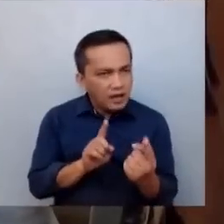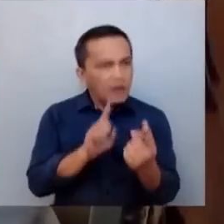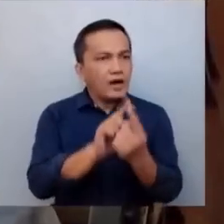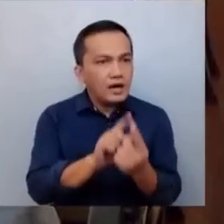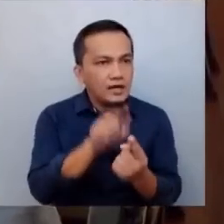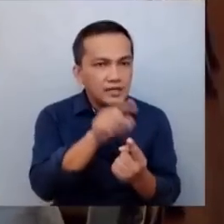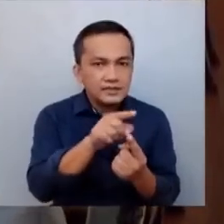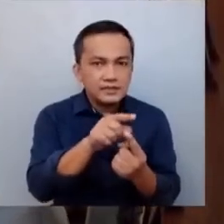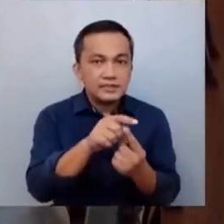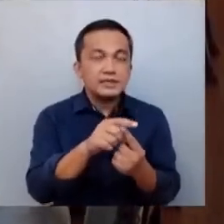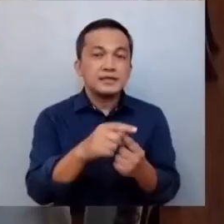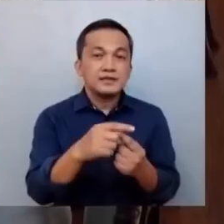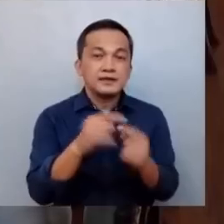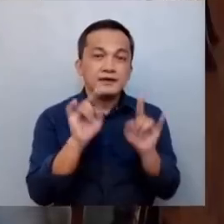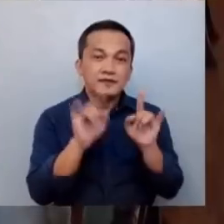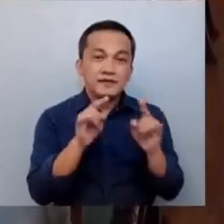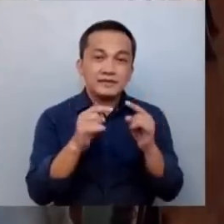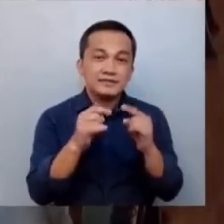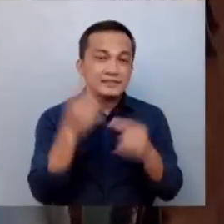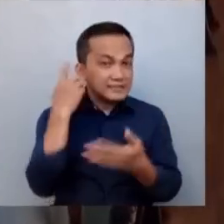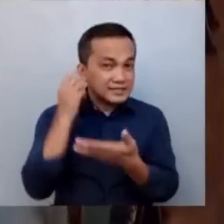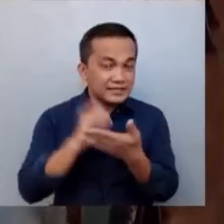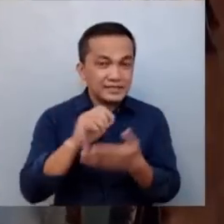Press Secretary Trixie Cruz Angeles,